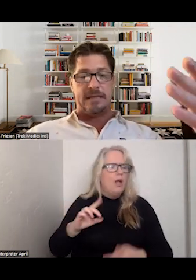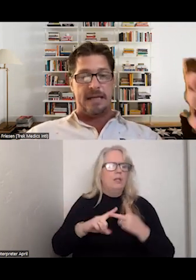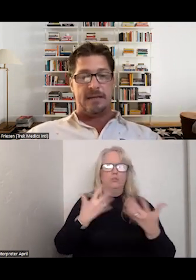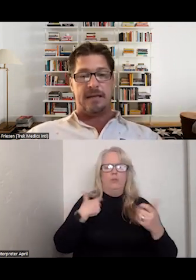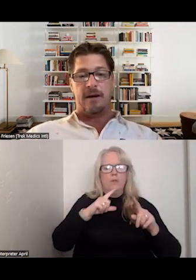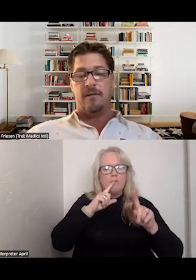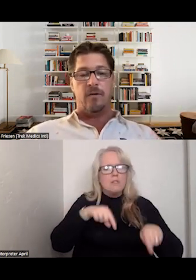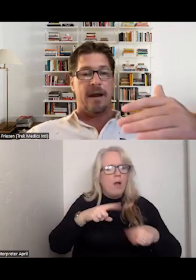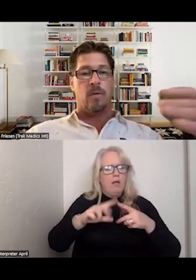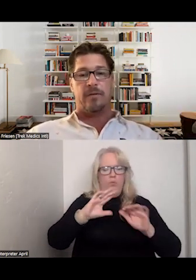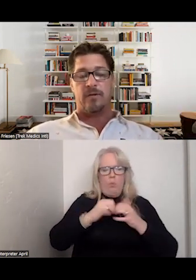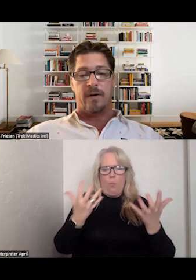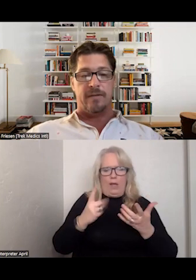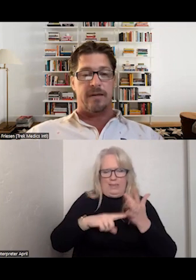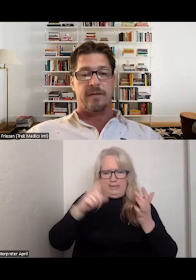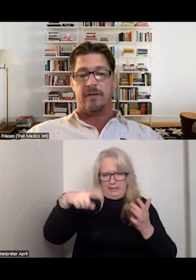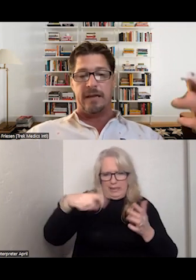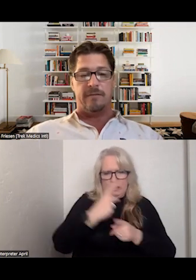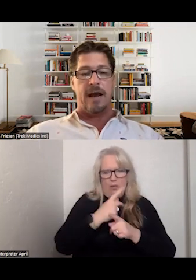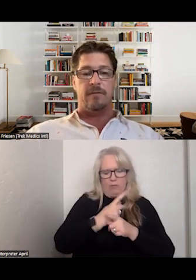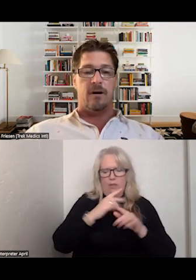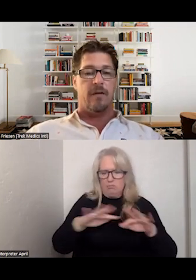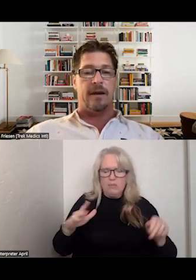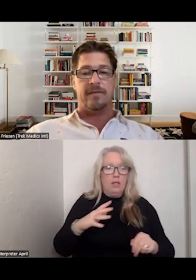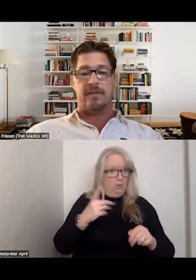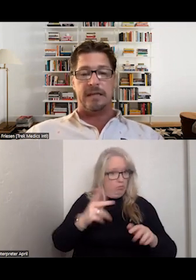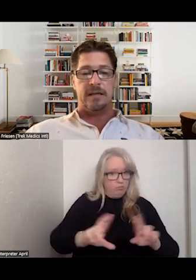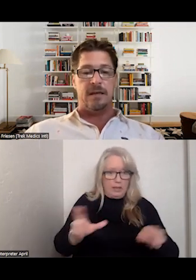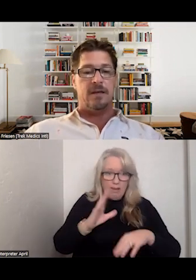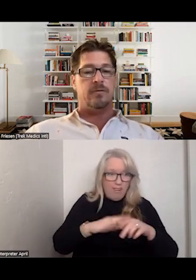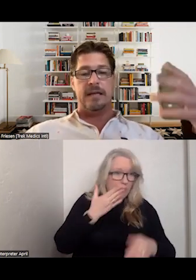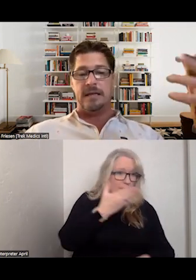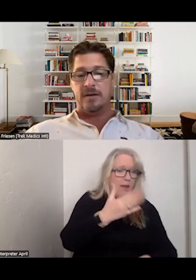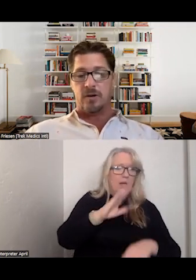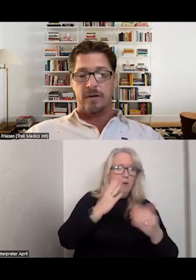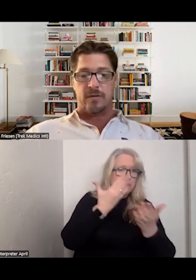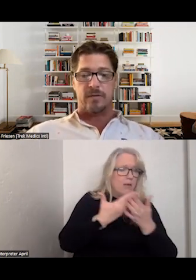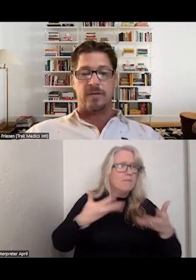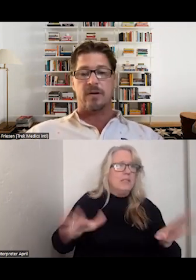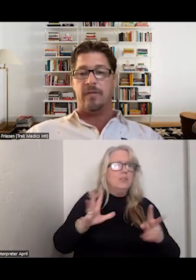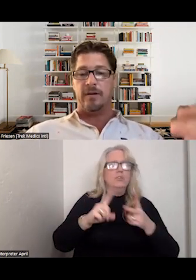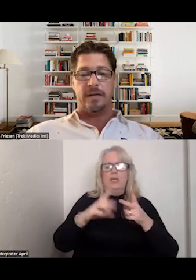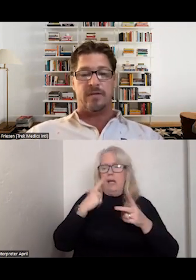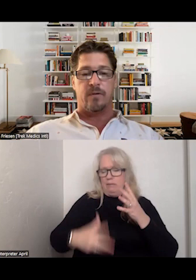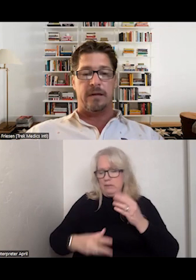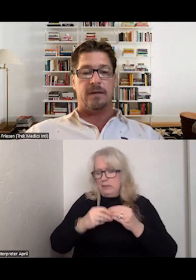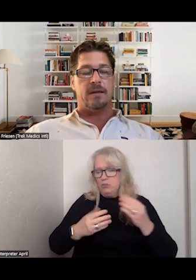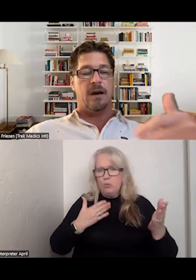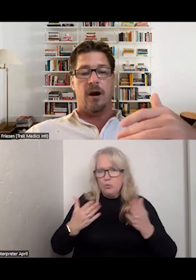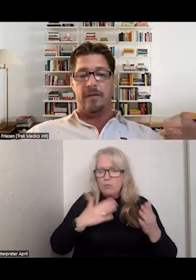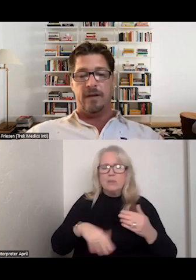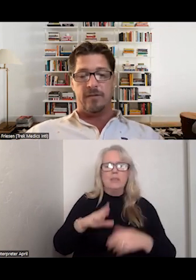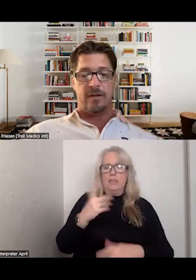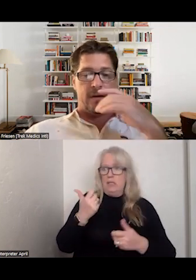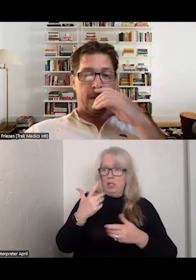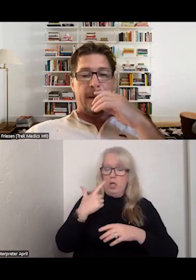you need to take care of no matter what the response is are they en route, are they on scene? Do they need additional resources? Are they transporting?